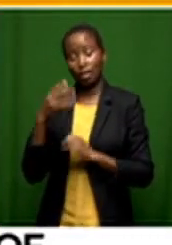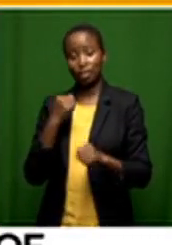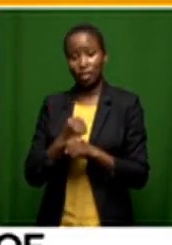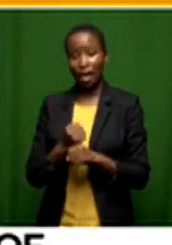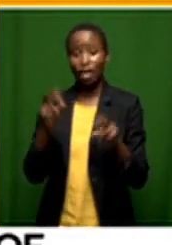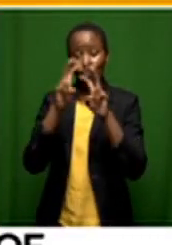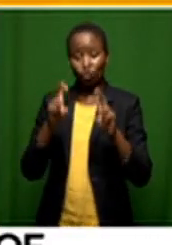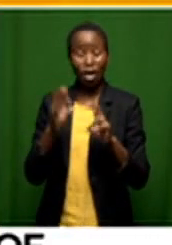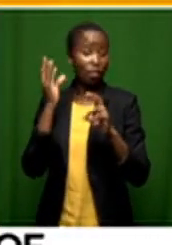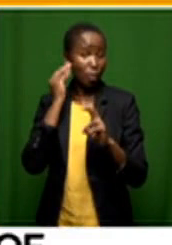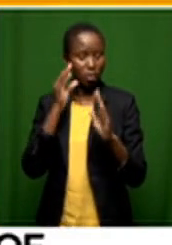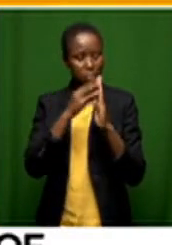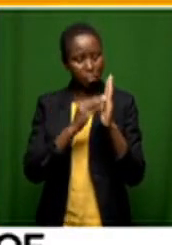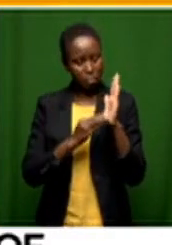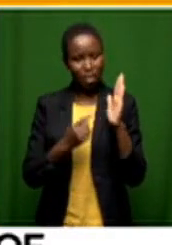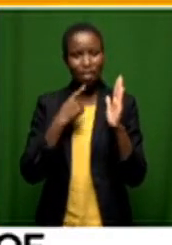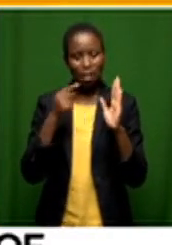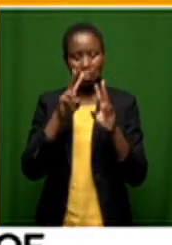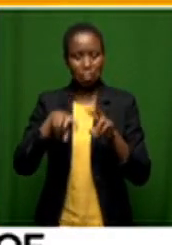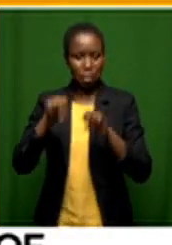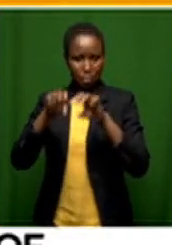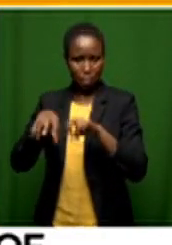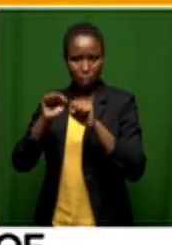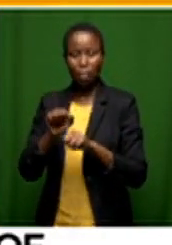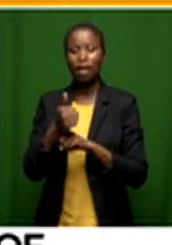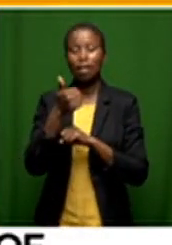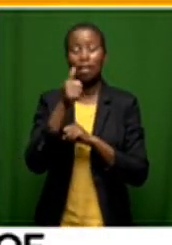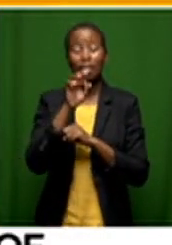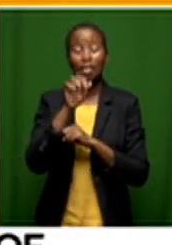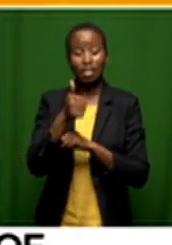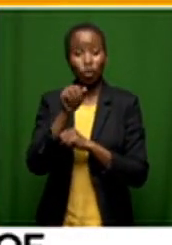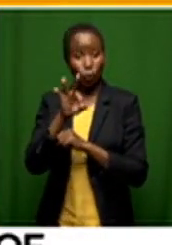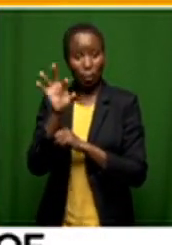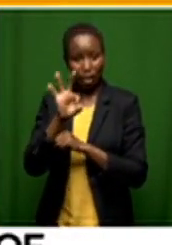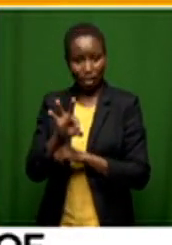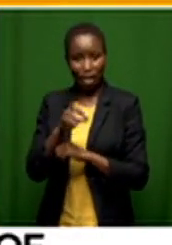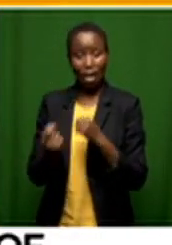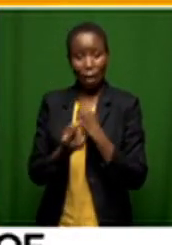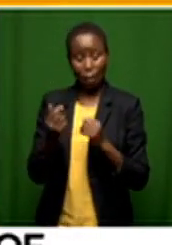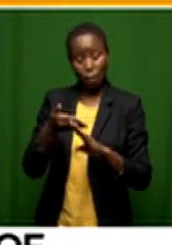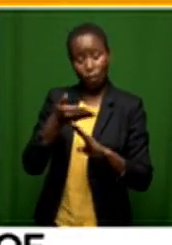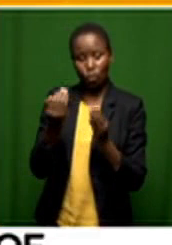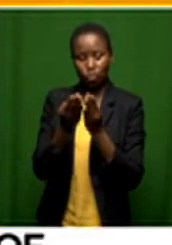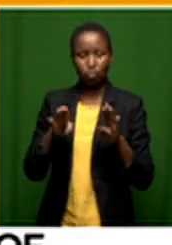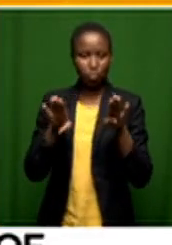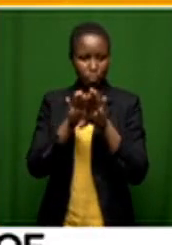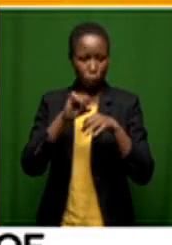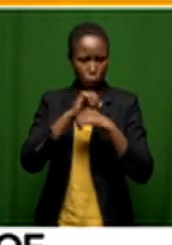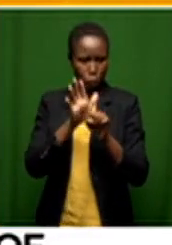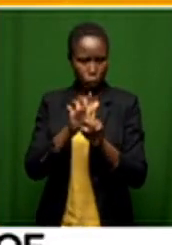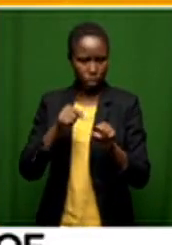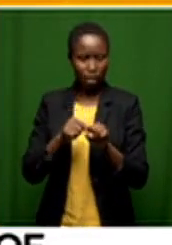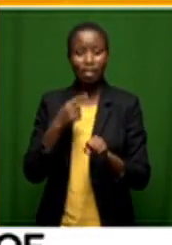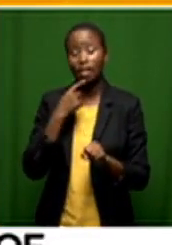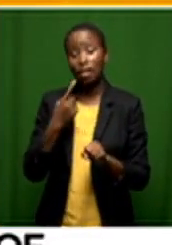that 63% of load shedding occurred before COVID-19 lockdown. The study also revealed that Eskom's power